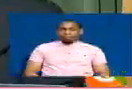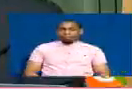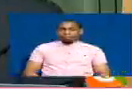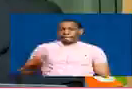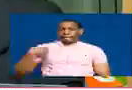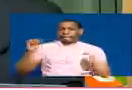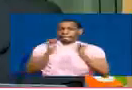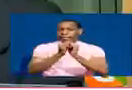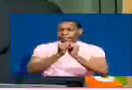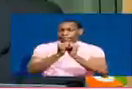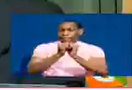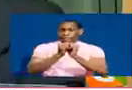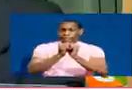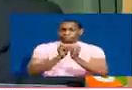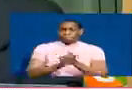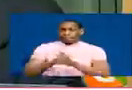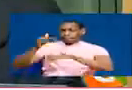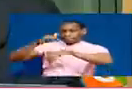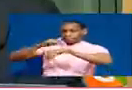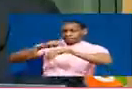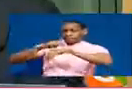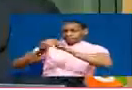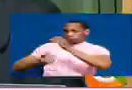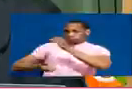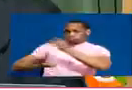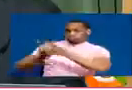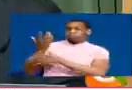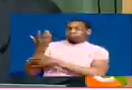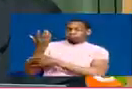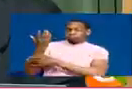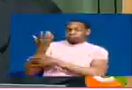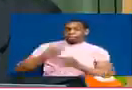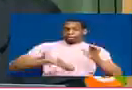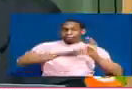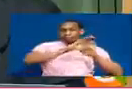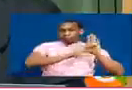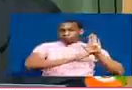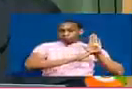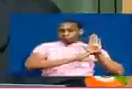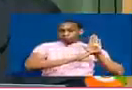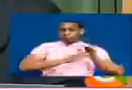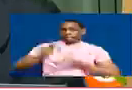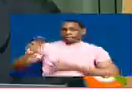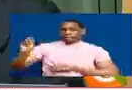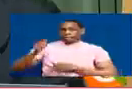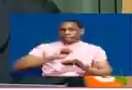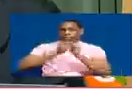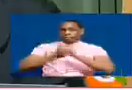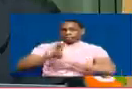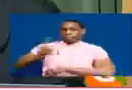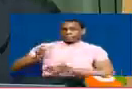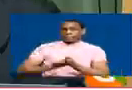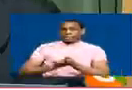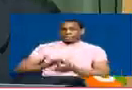Number 10. At the time of the launch of the Constitution of Kenya Amendment